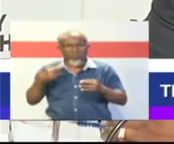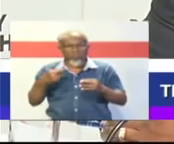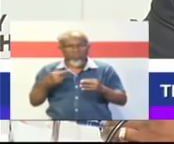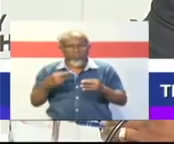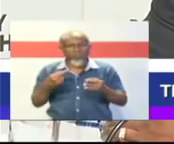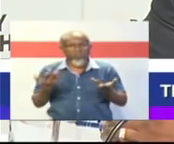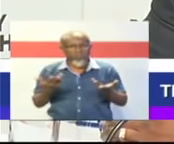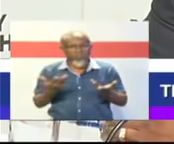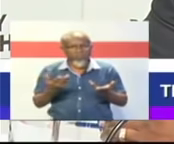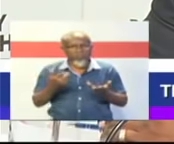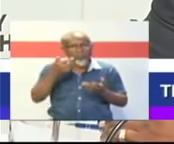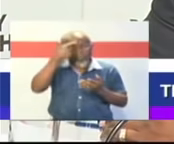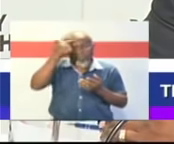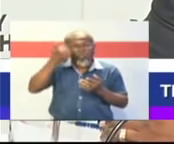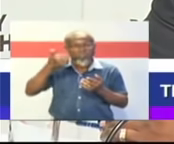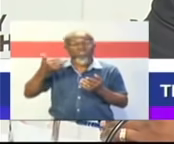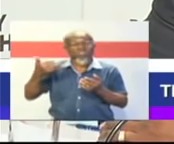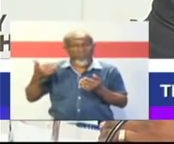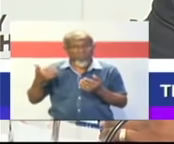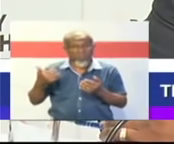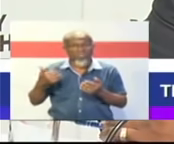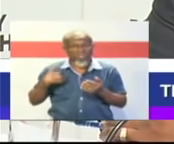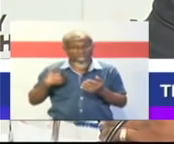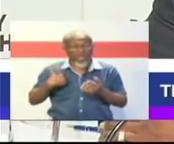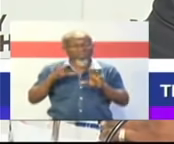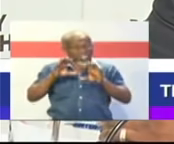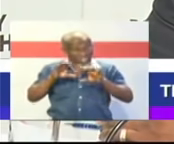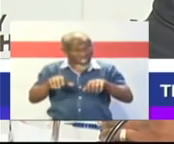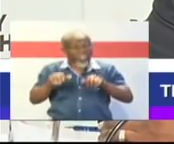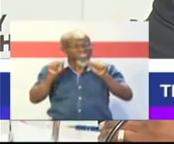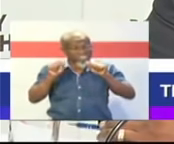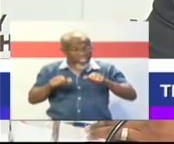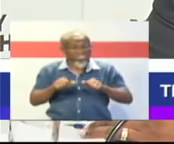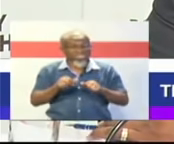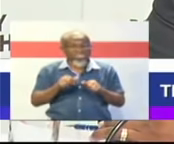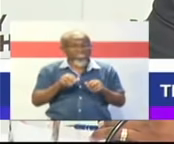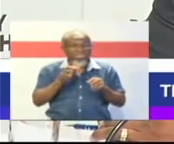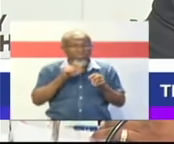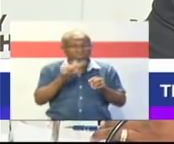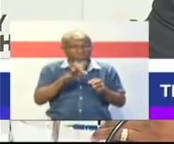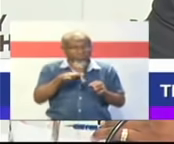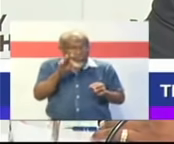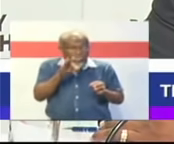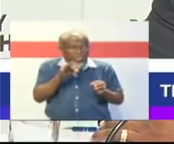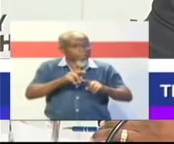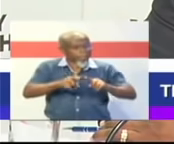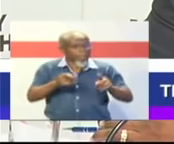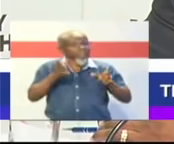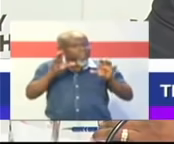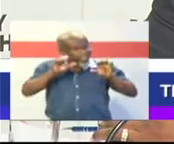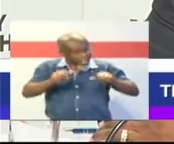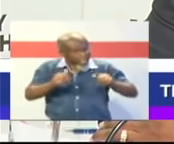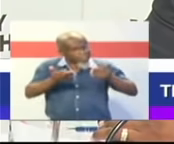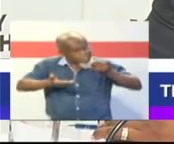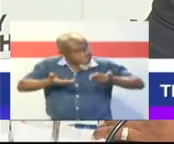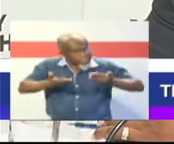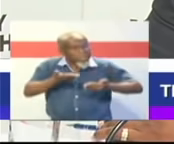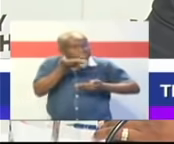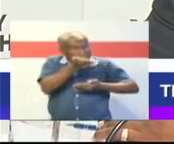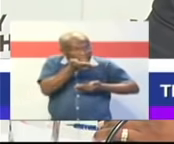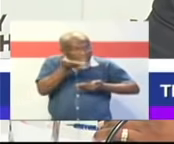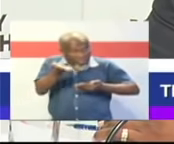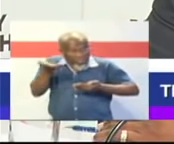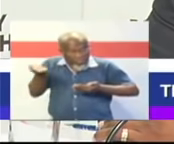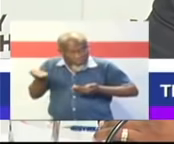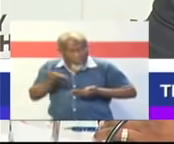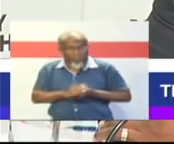somebody with the Delta variant, because of the fact that it can be in places that we have not yet actually documented. So when